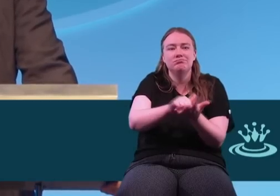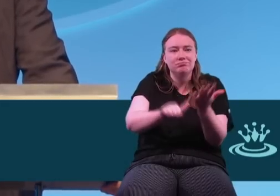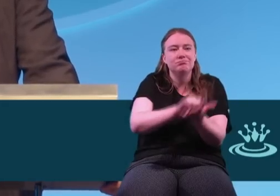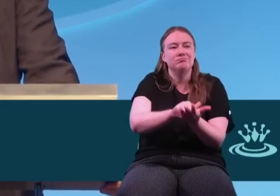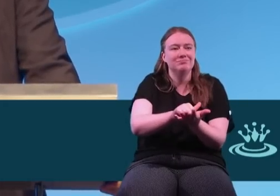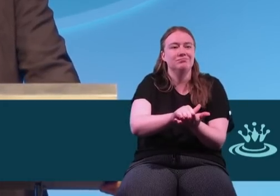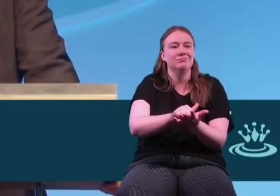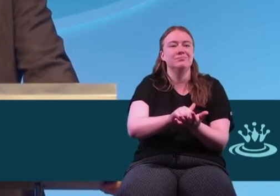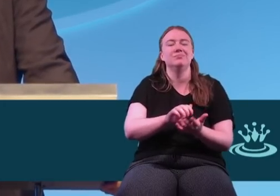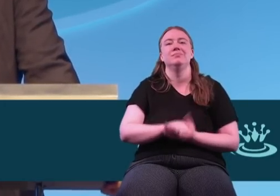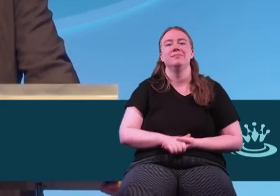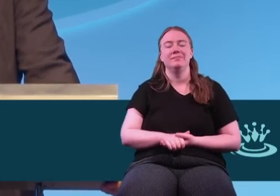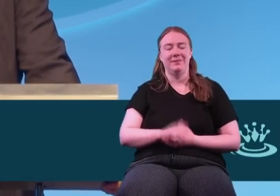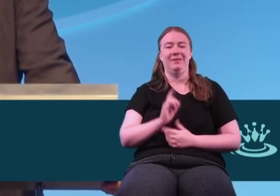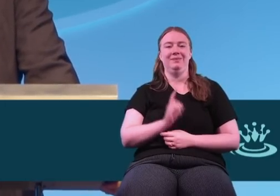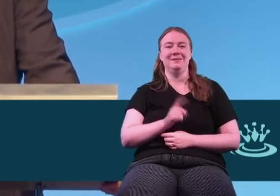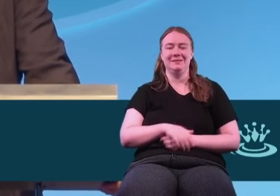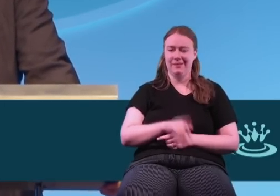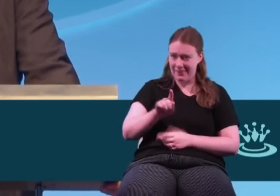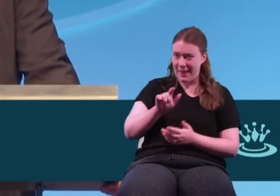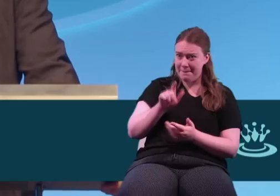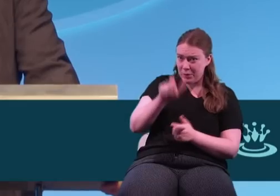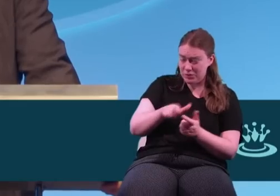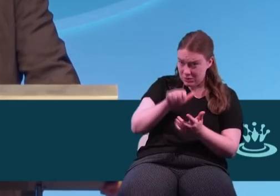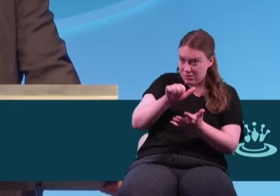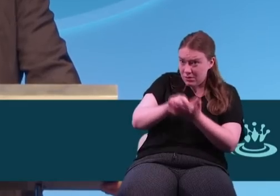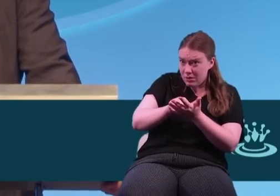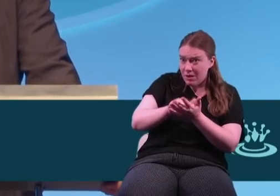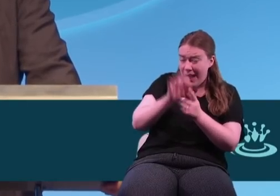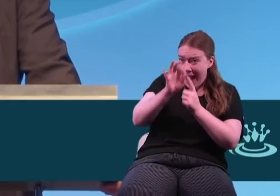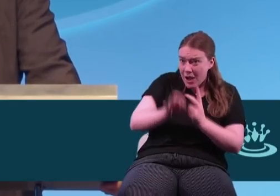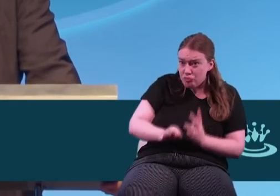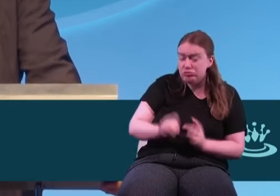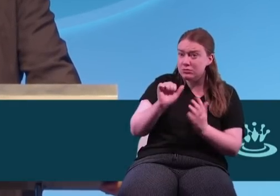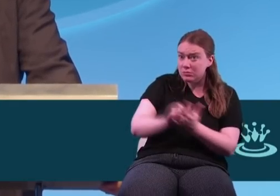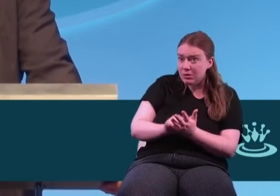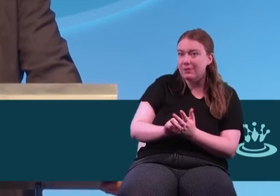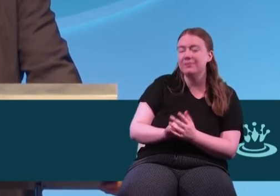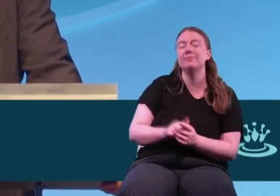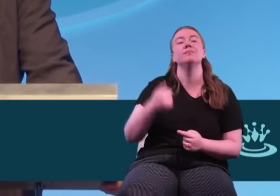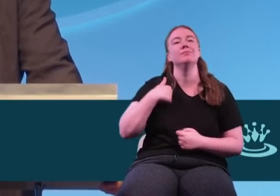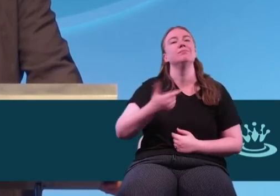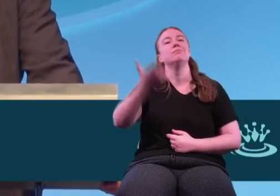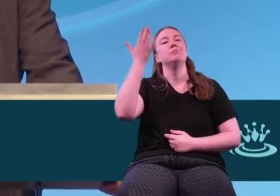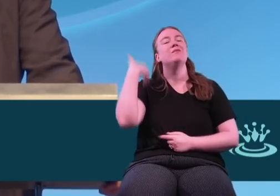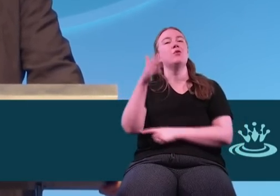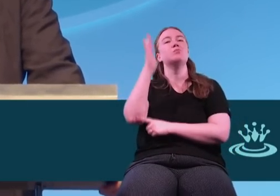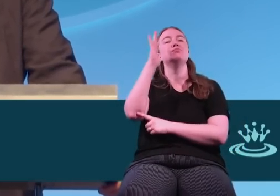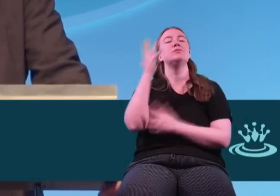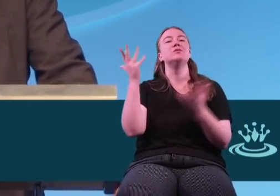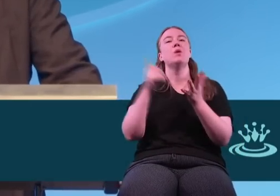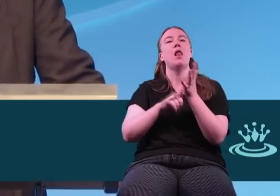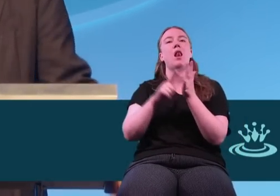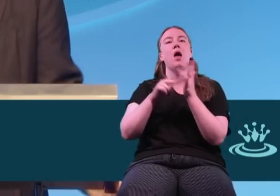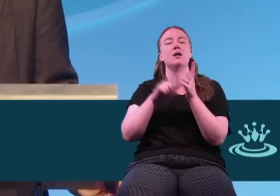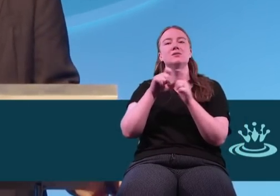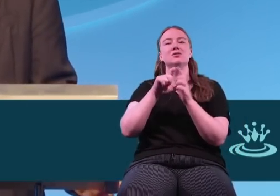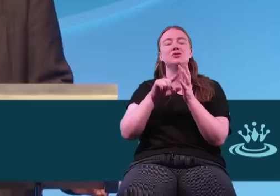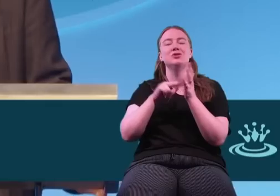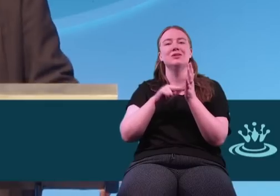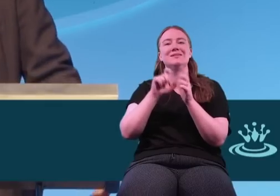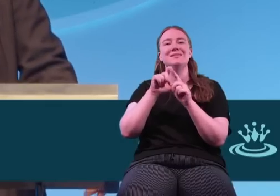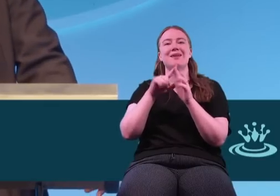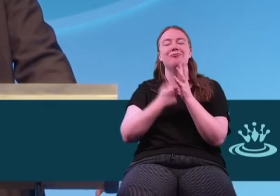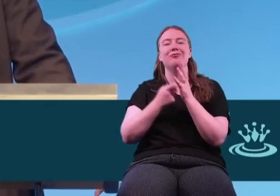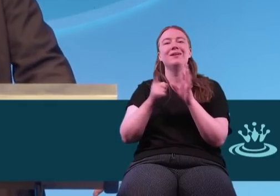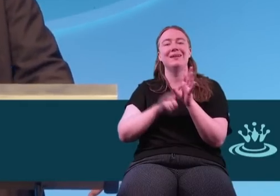to me one time when I was preaching at the Young People's Convention in Londonderry, which was presided over by a very elderly